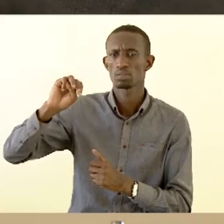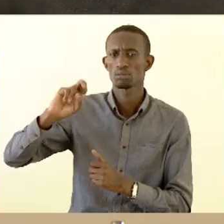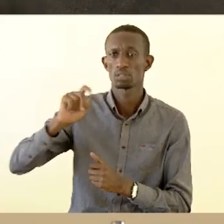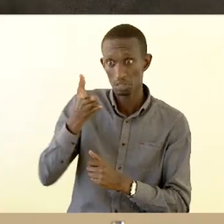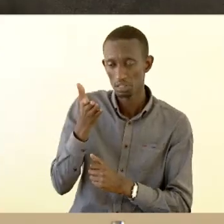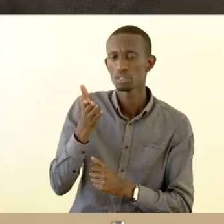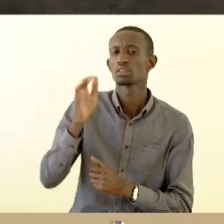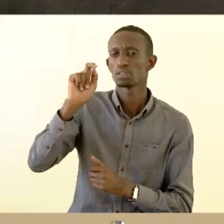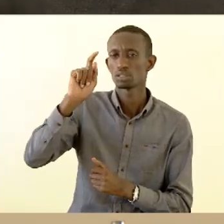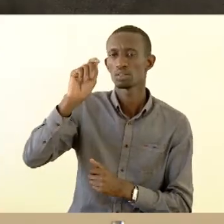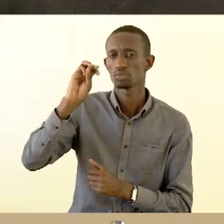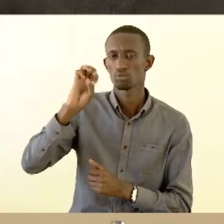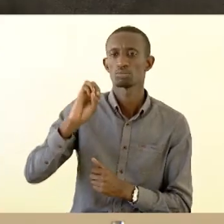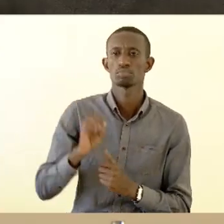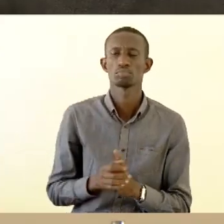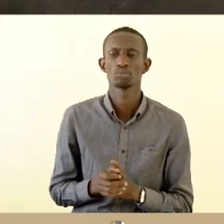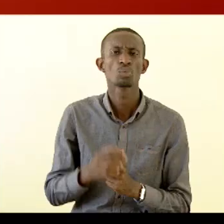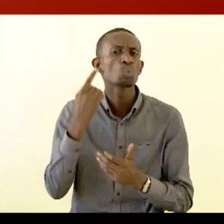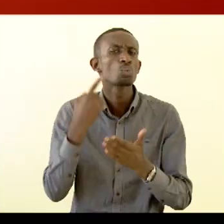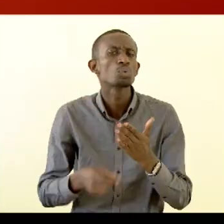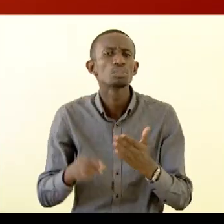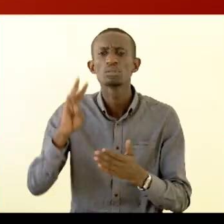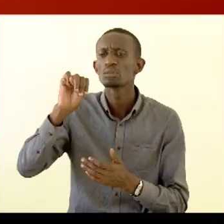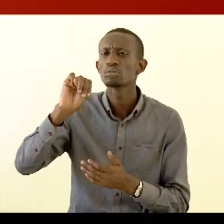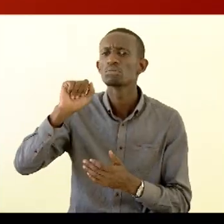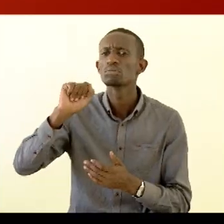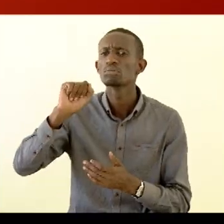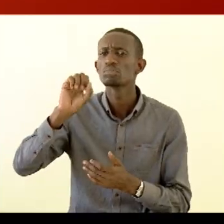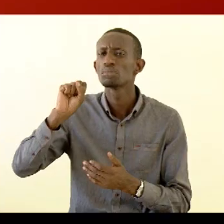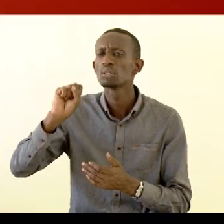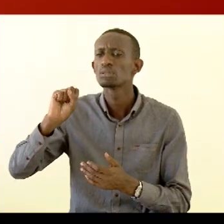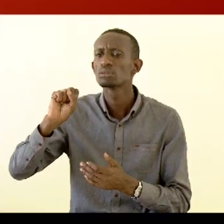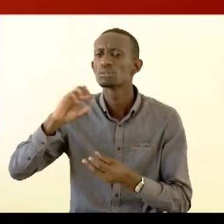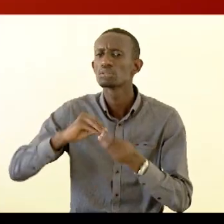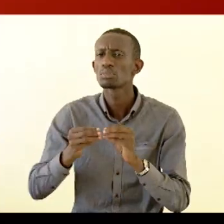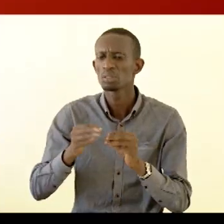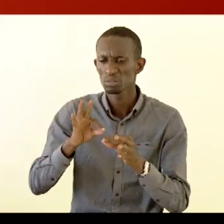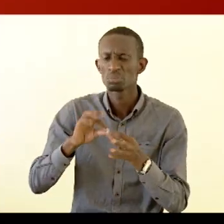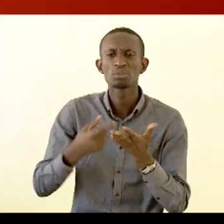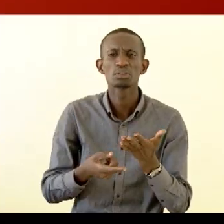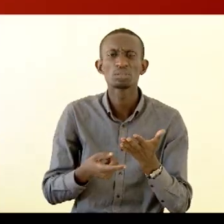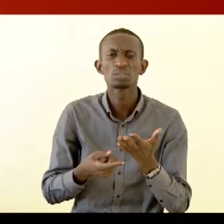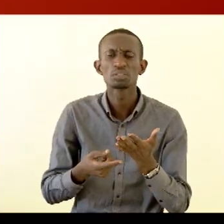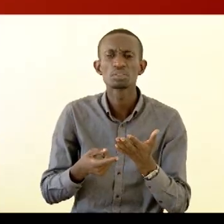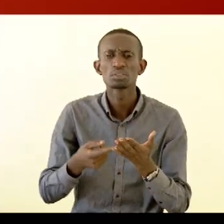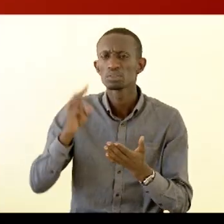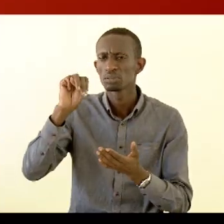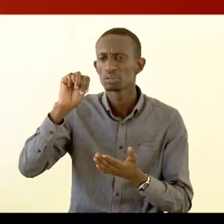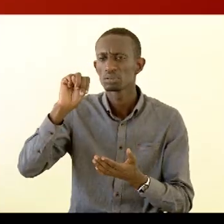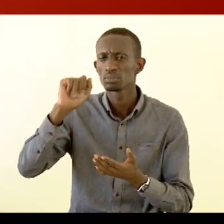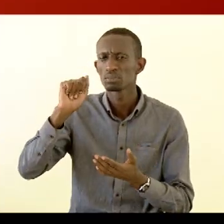What is mass number? Think about it, please. What is mass number? How did we define mass number?